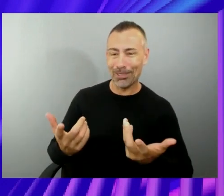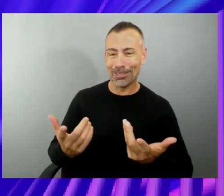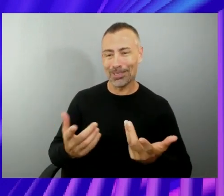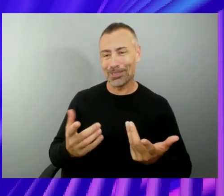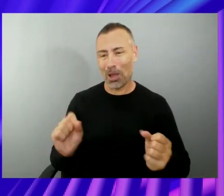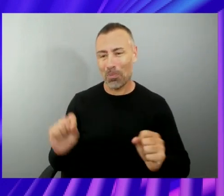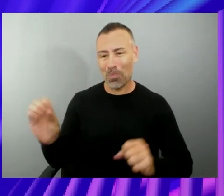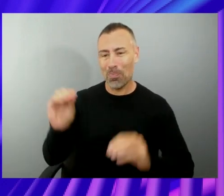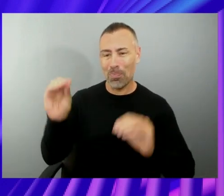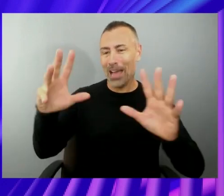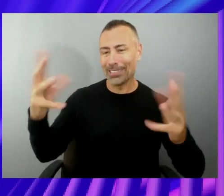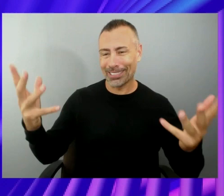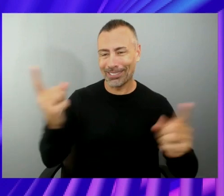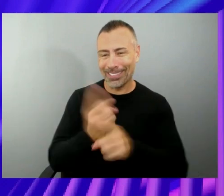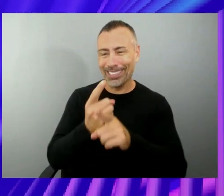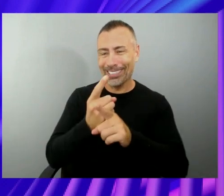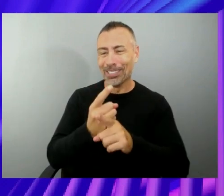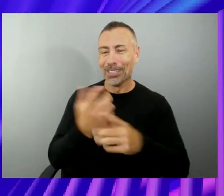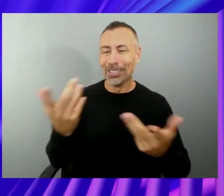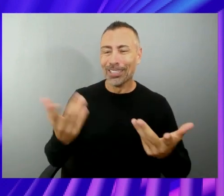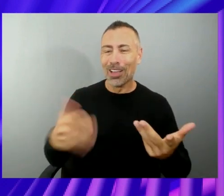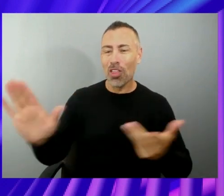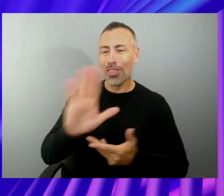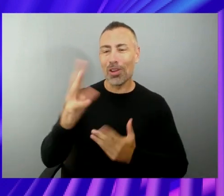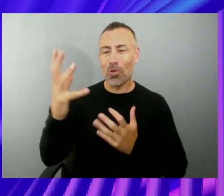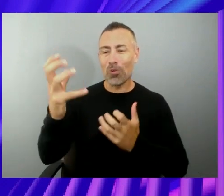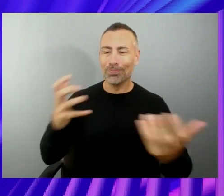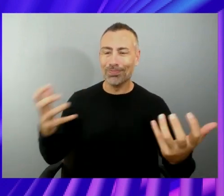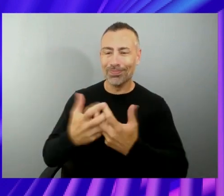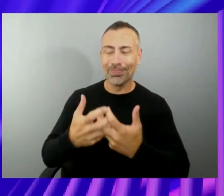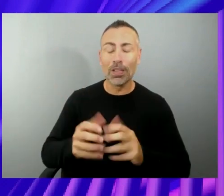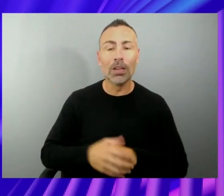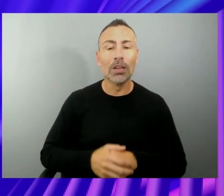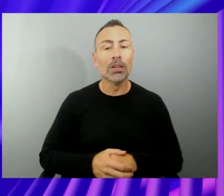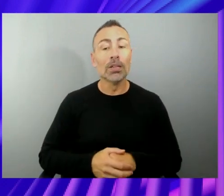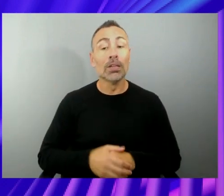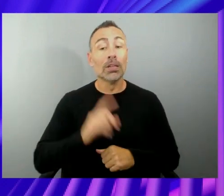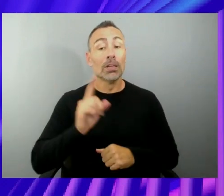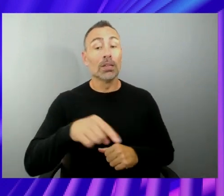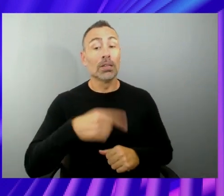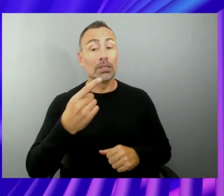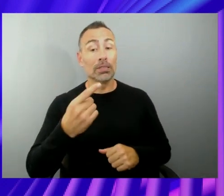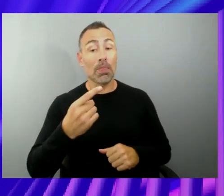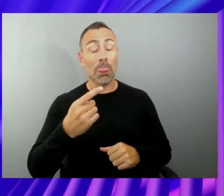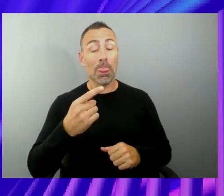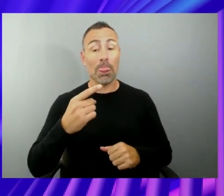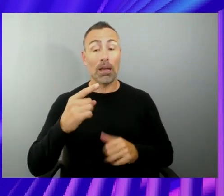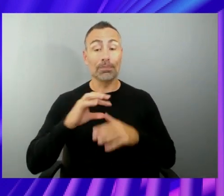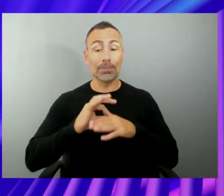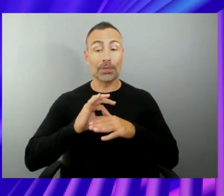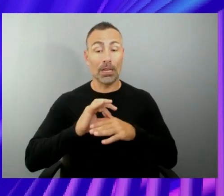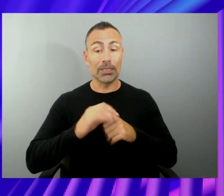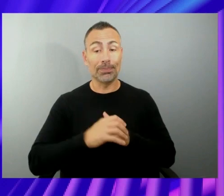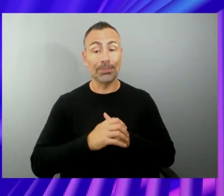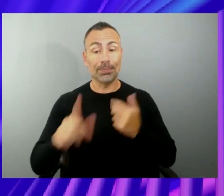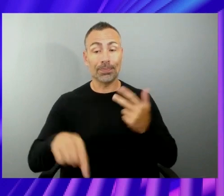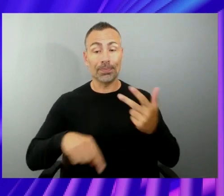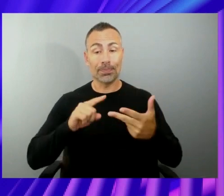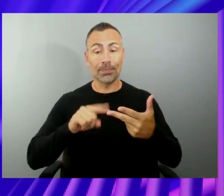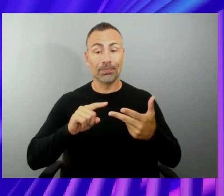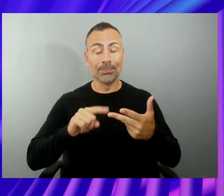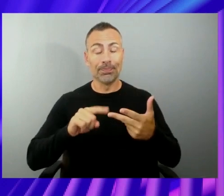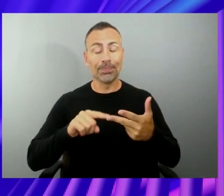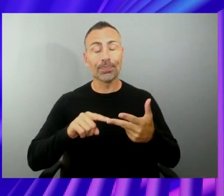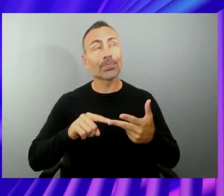So the content. So the third prong to the content that we're talking about. So we had